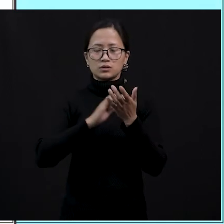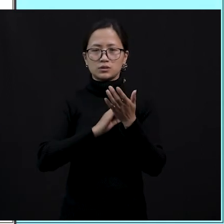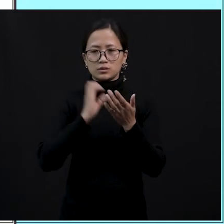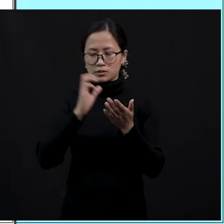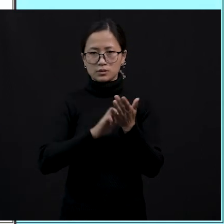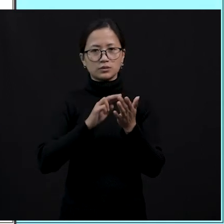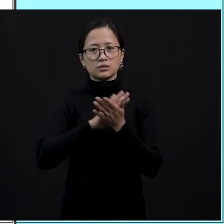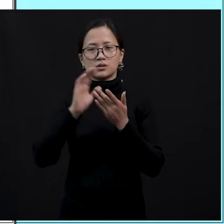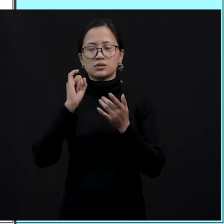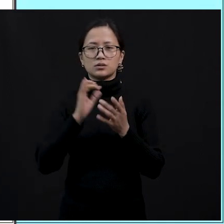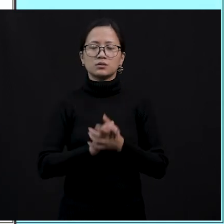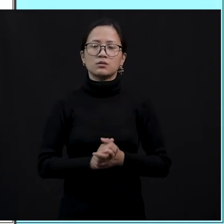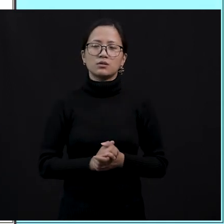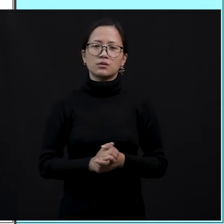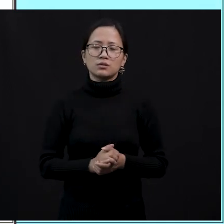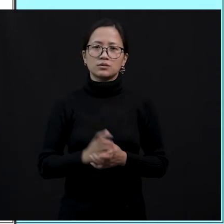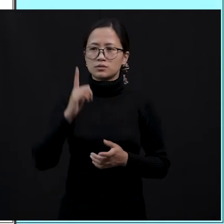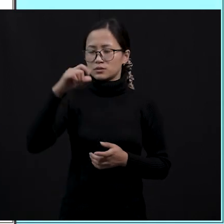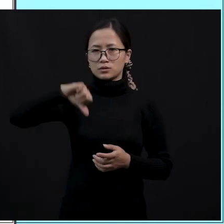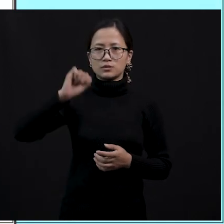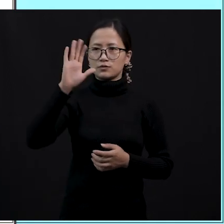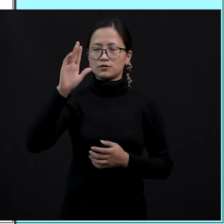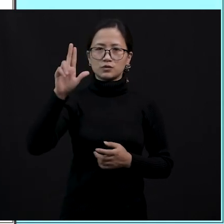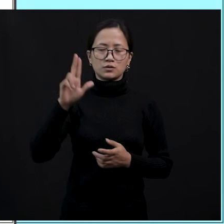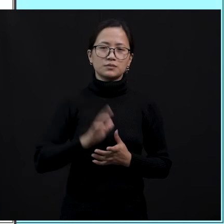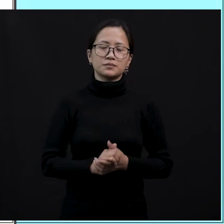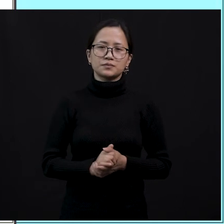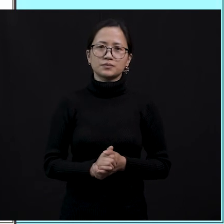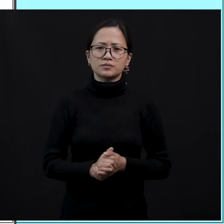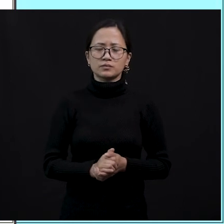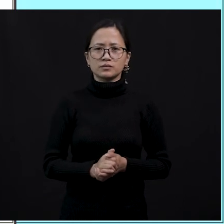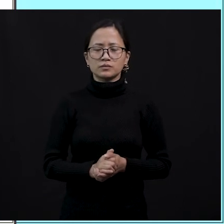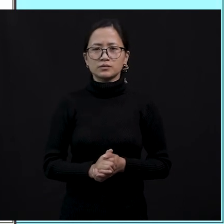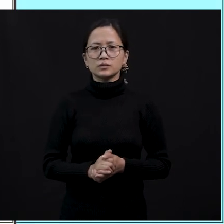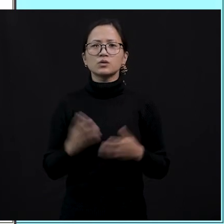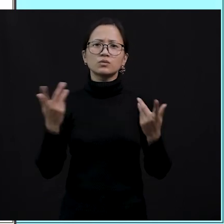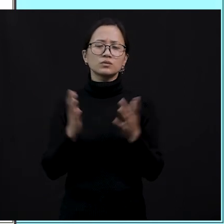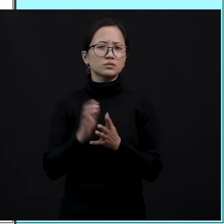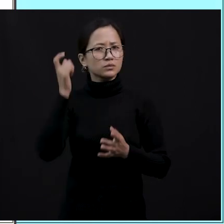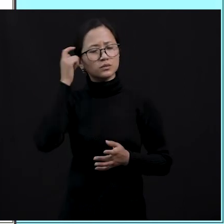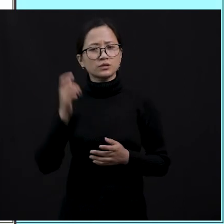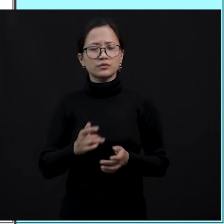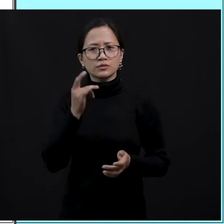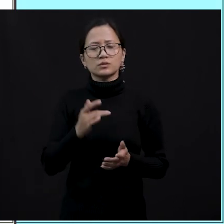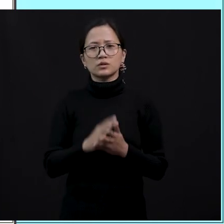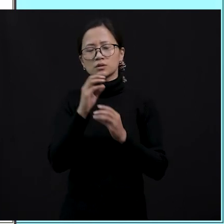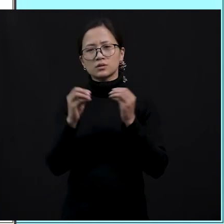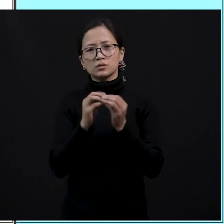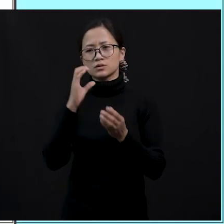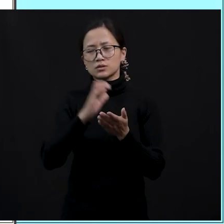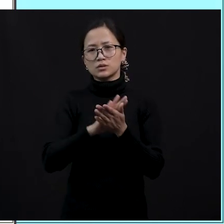there in 1958. So now, I'm sure he felt embarrassed. At the same time, what do you think he feel